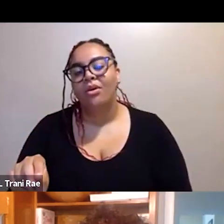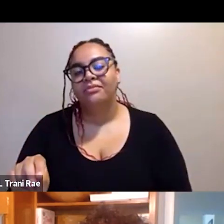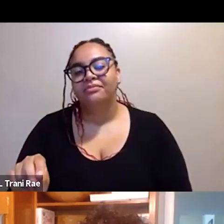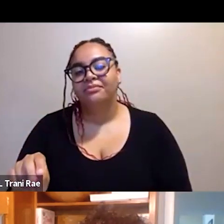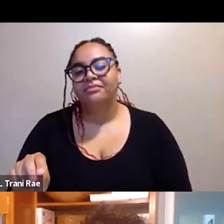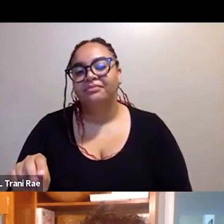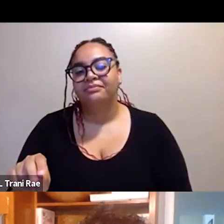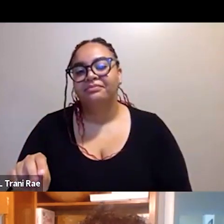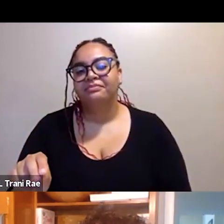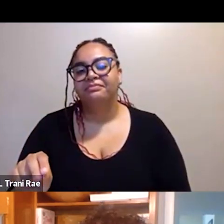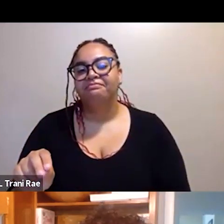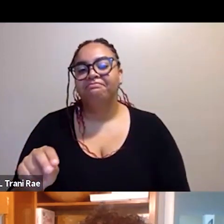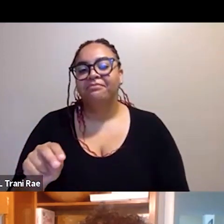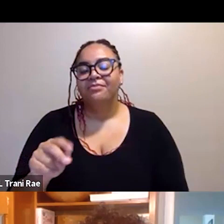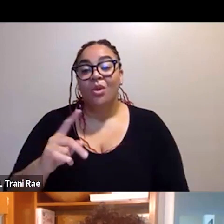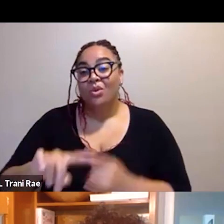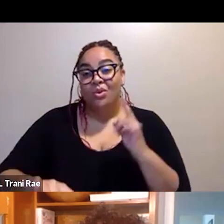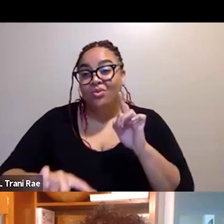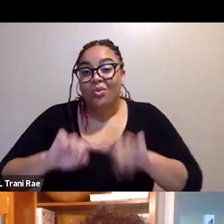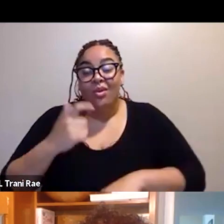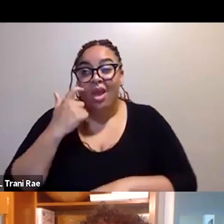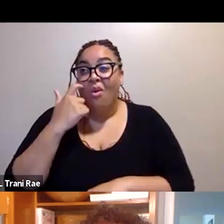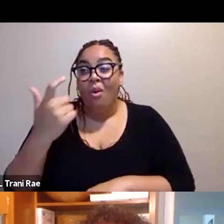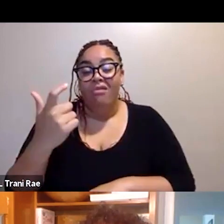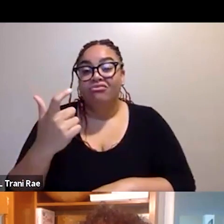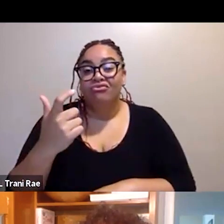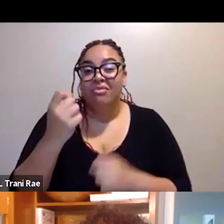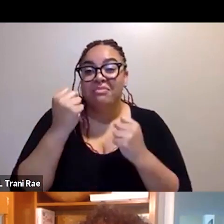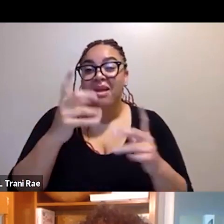face the firing squad of commercials tonight.